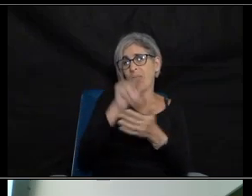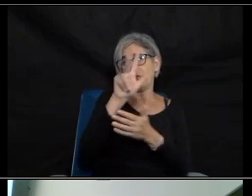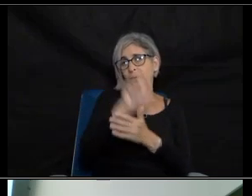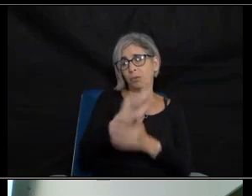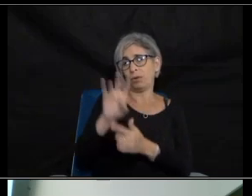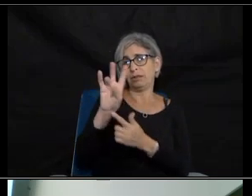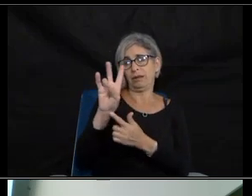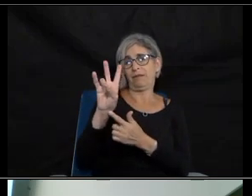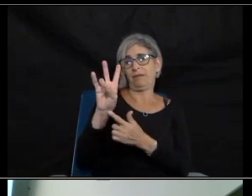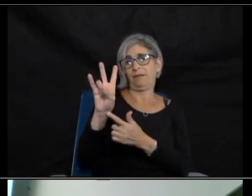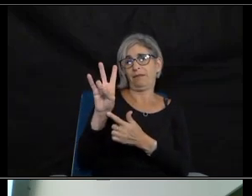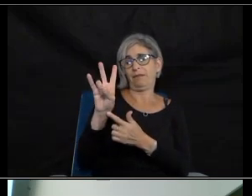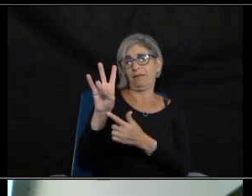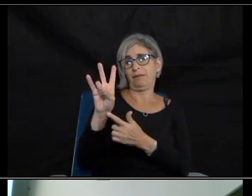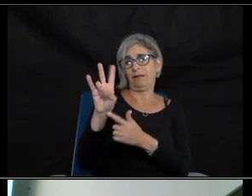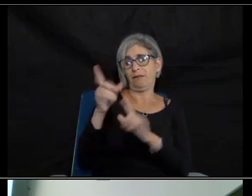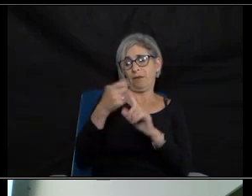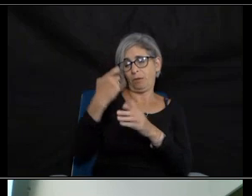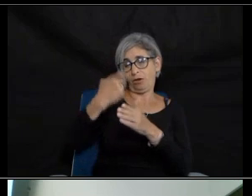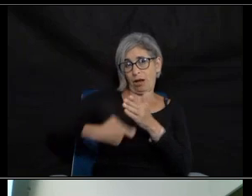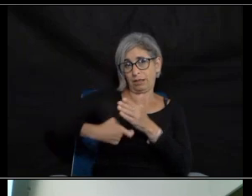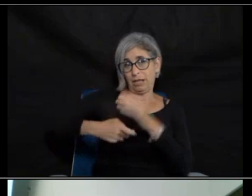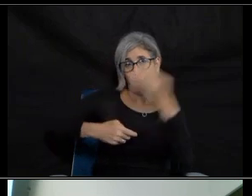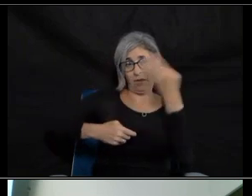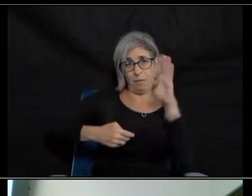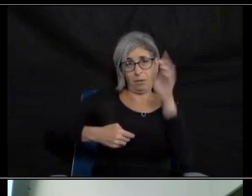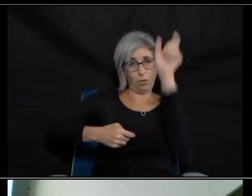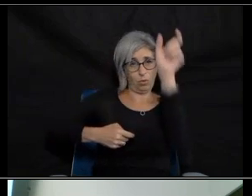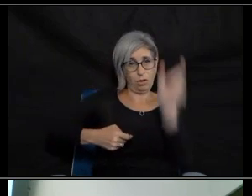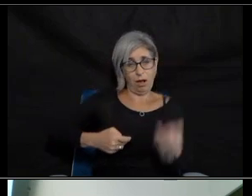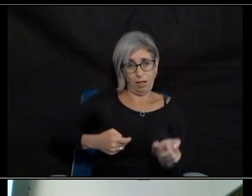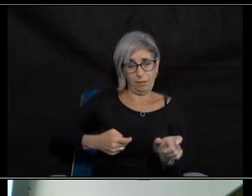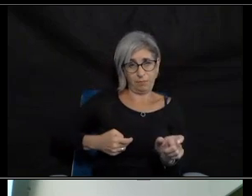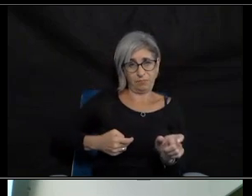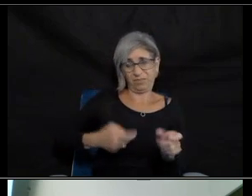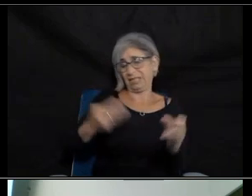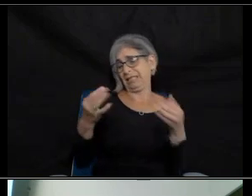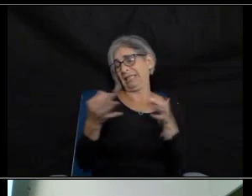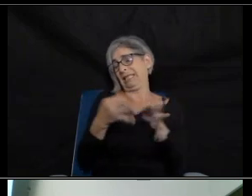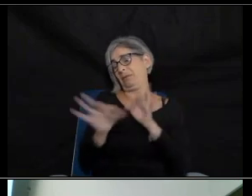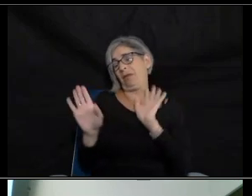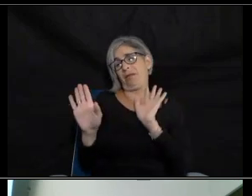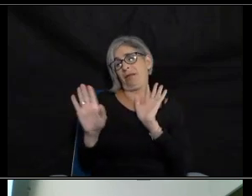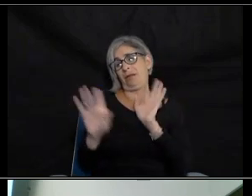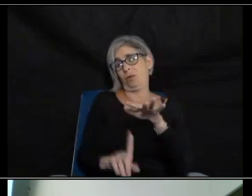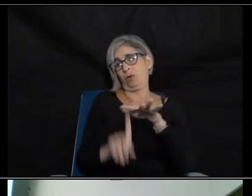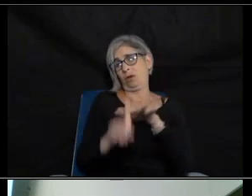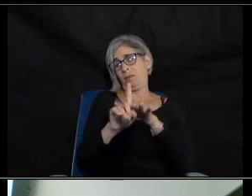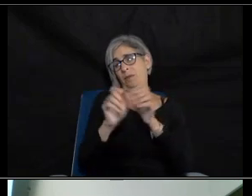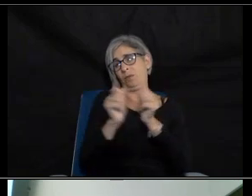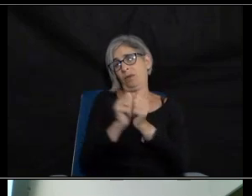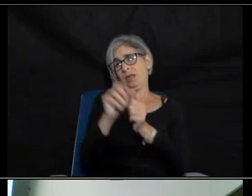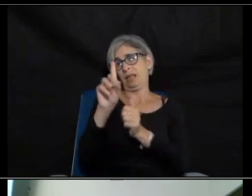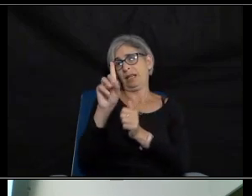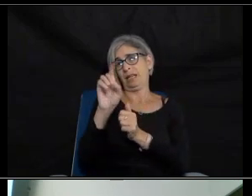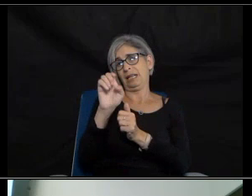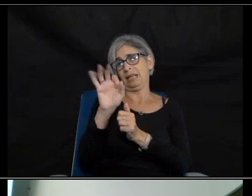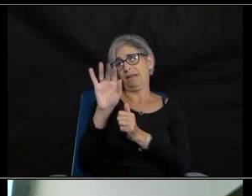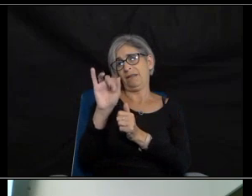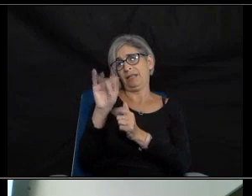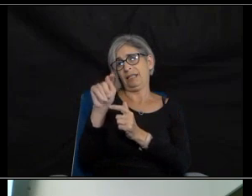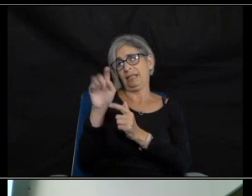3.7, from what your costs are in the blue column, very simple arithmetic, you come up with a deficit.